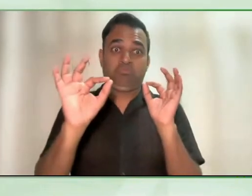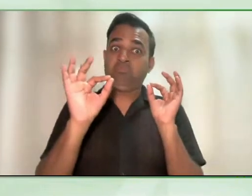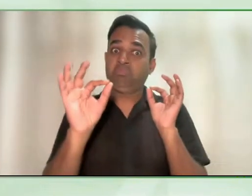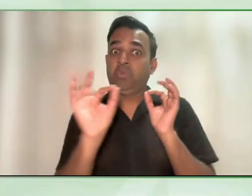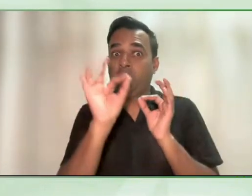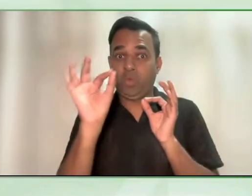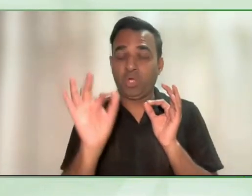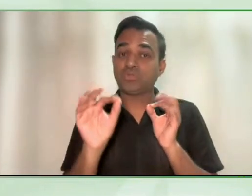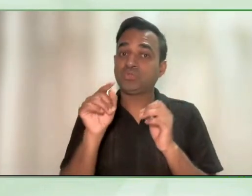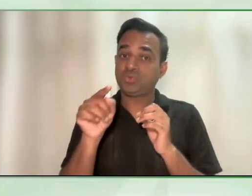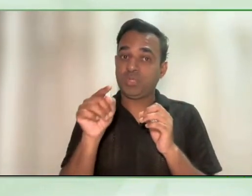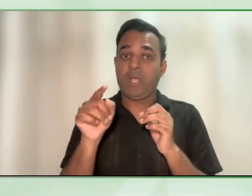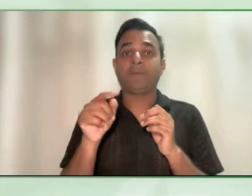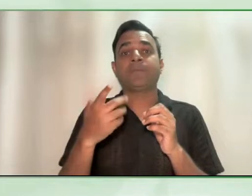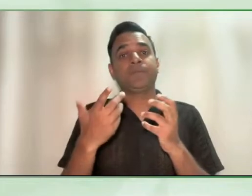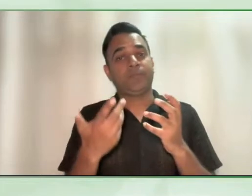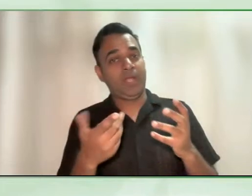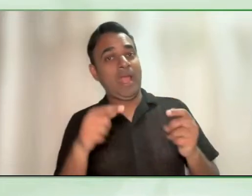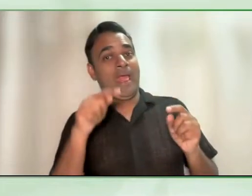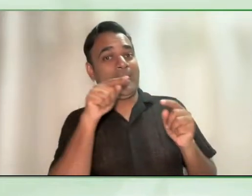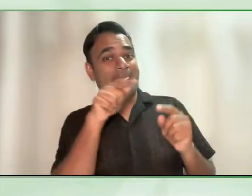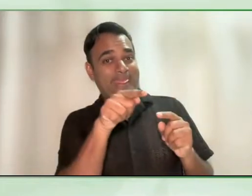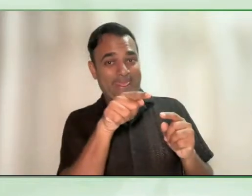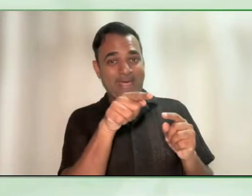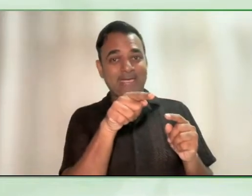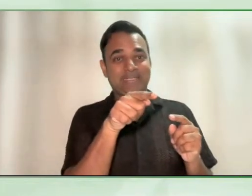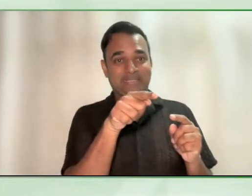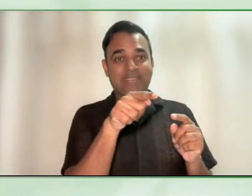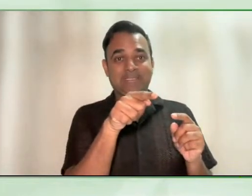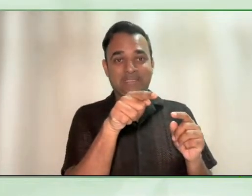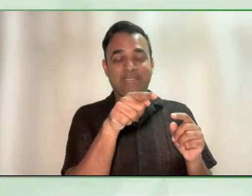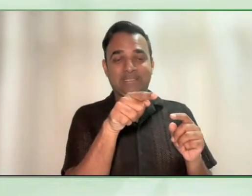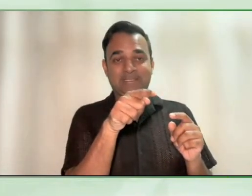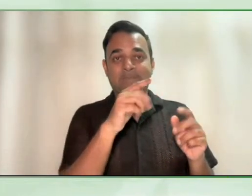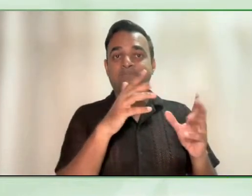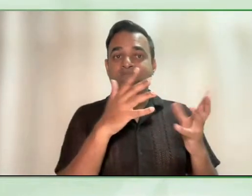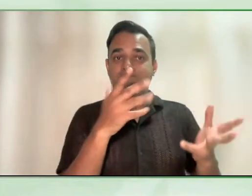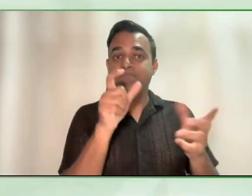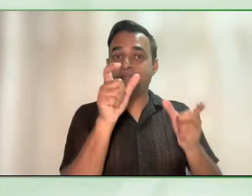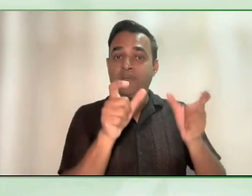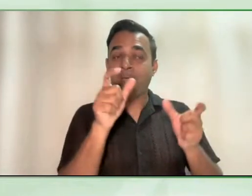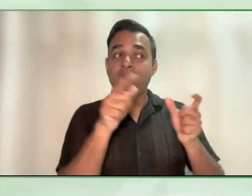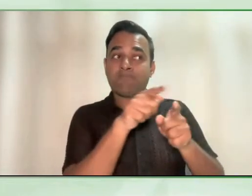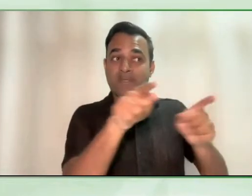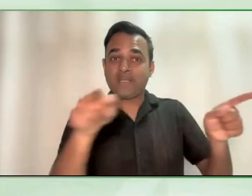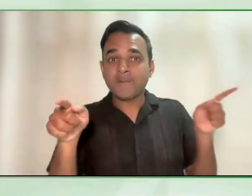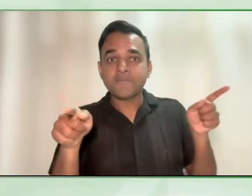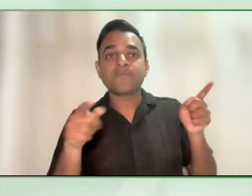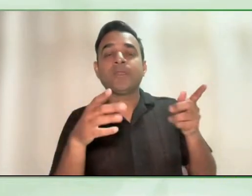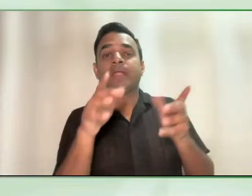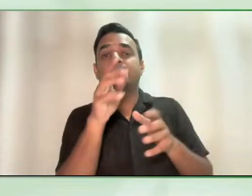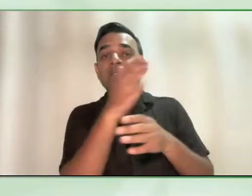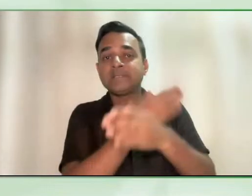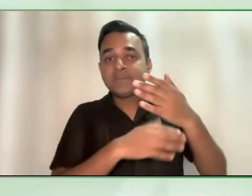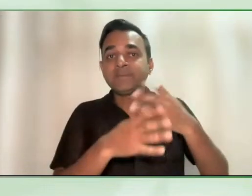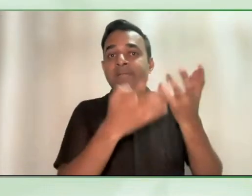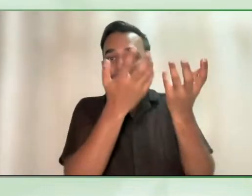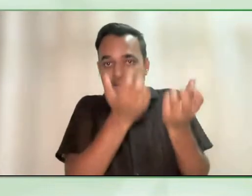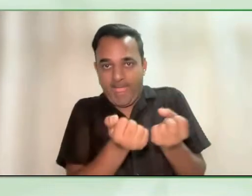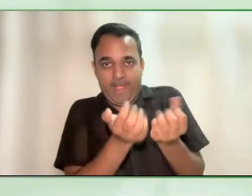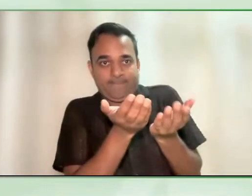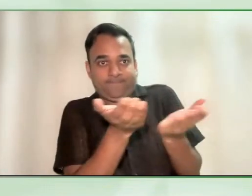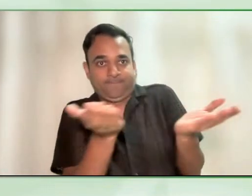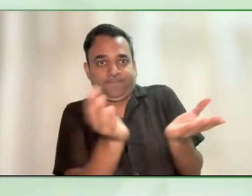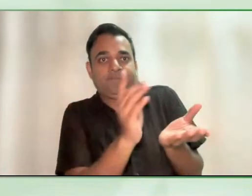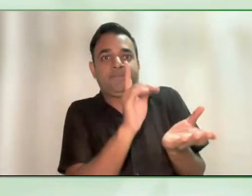on climate responses, we see that disability is marginalized. It barely appears. We were very proud